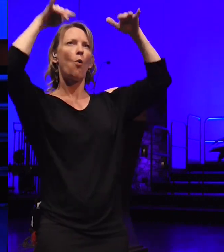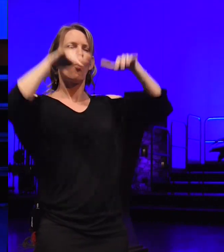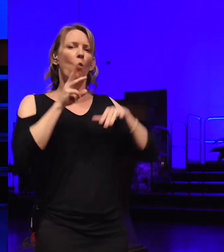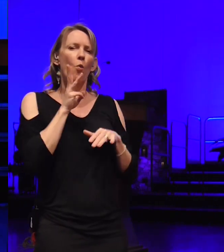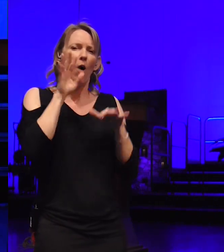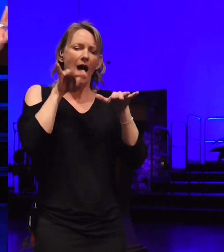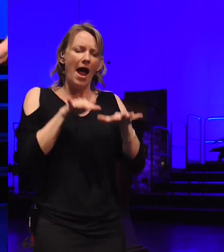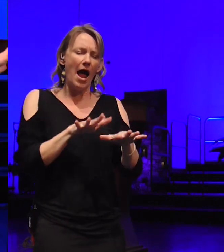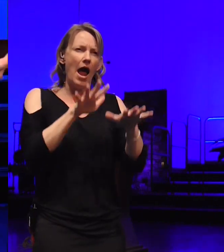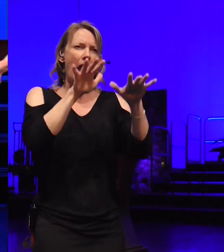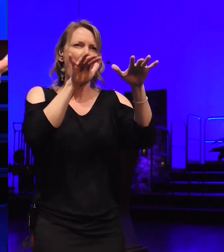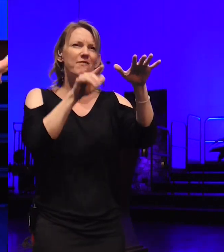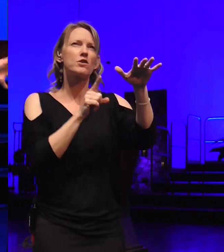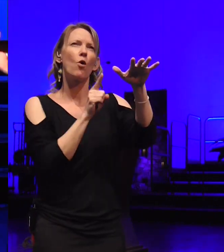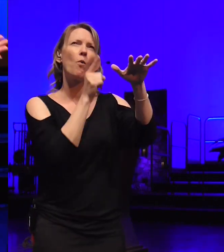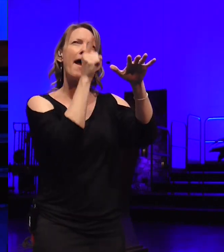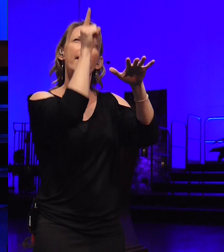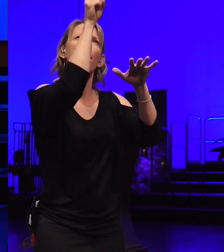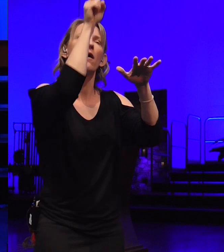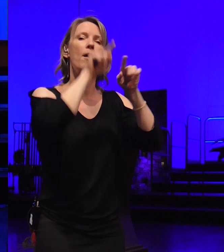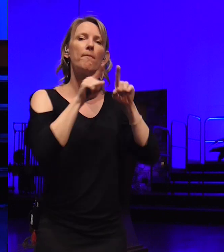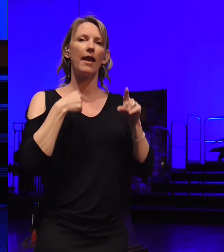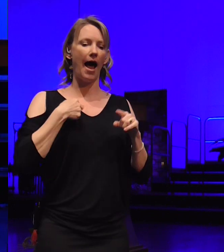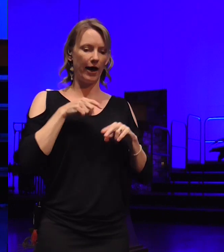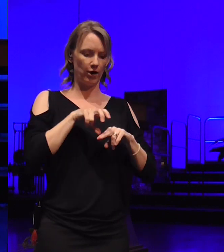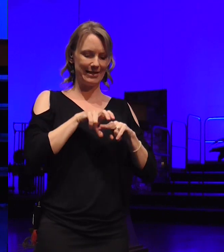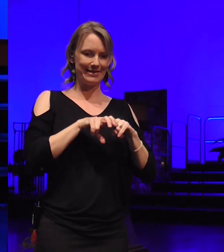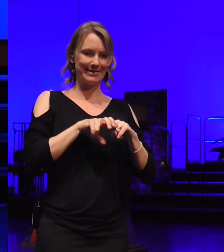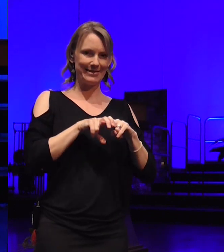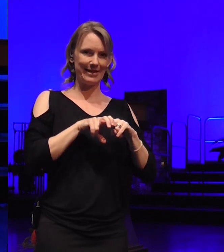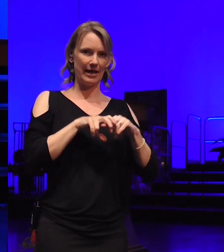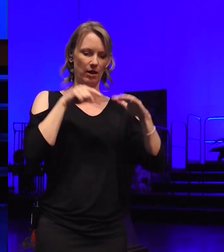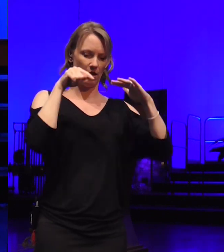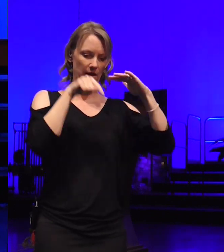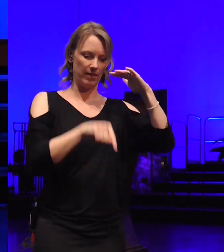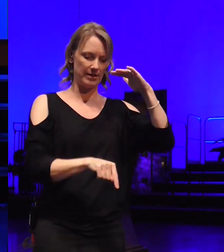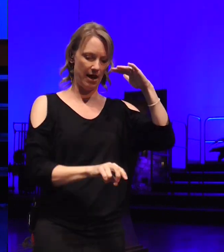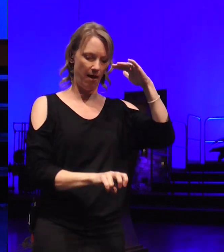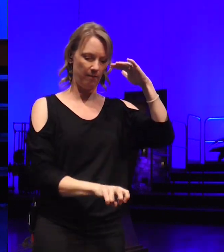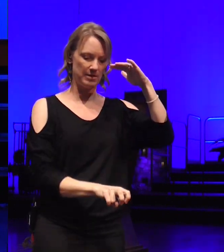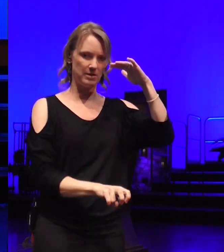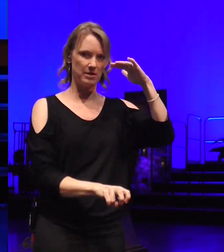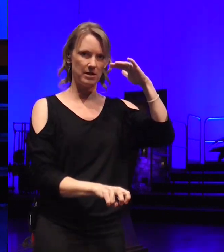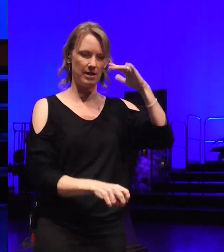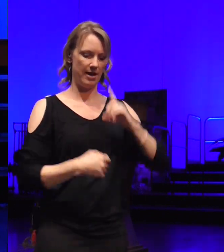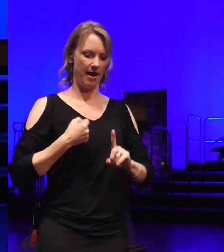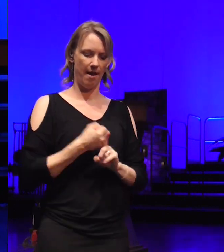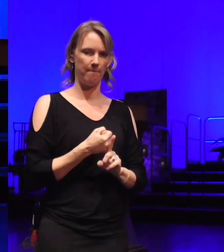waves way up above me, but that I could just sit there in the depths.